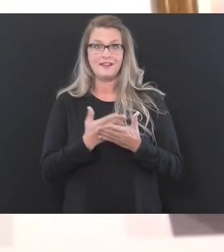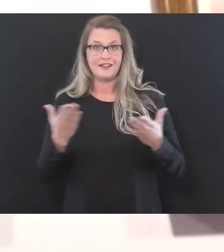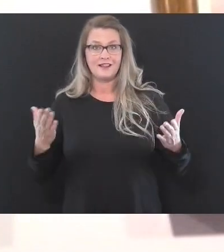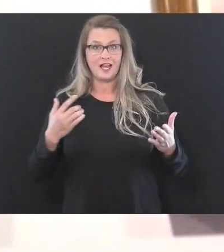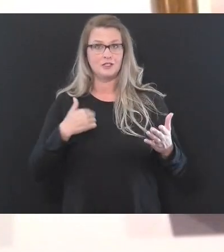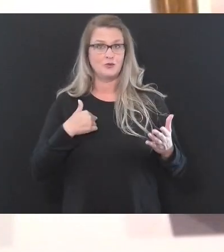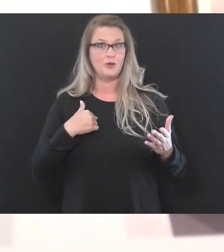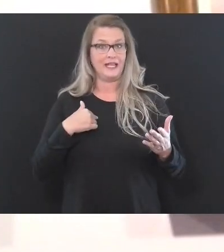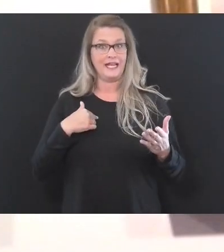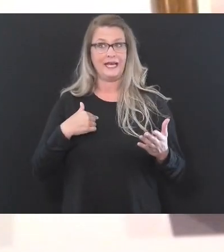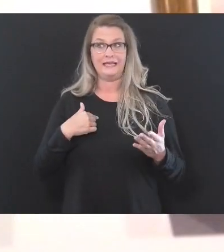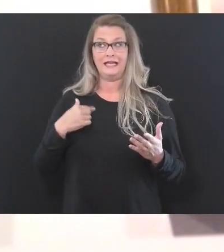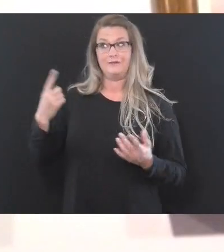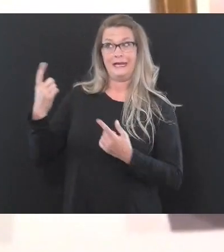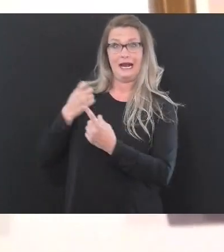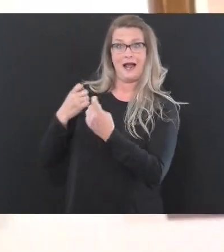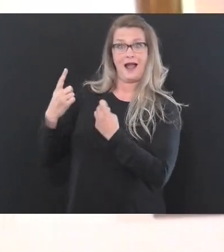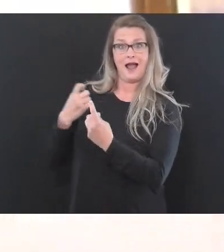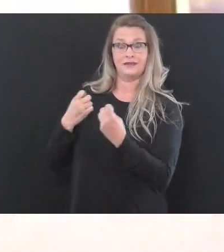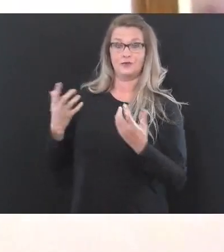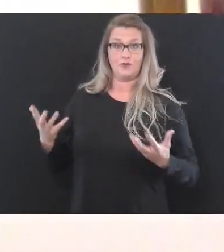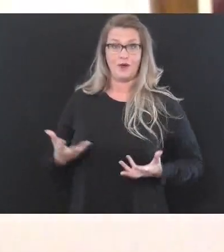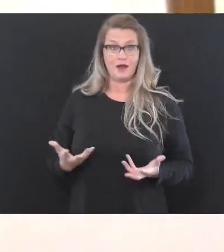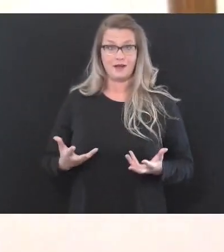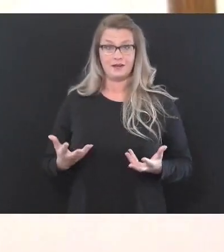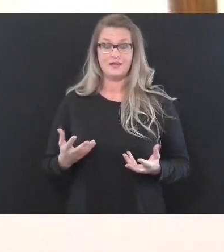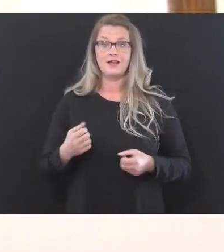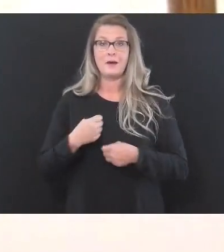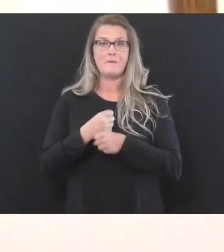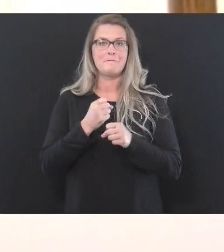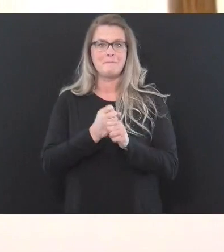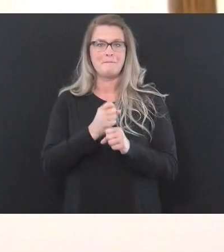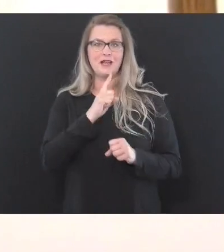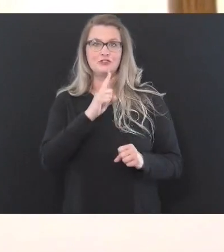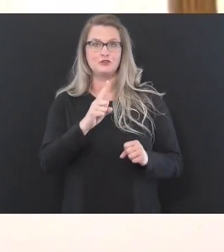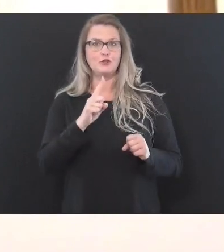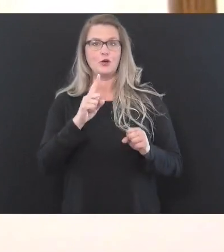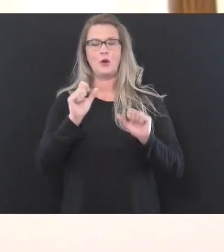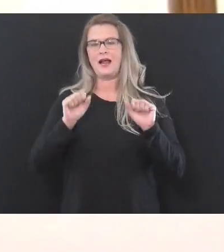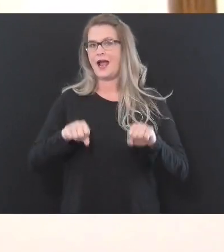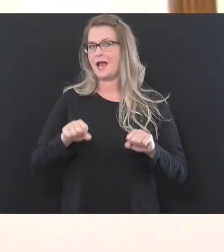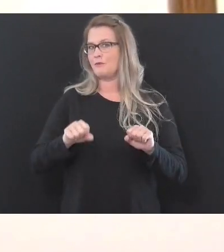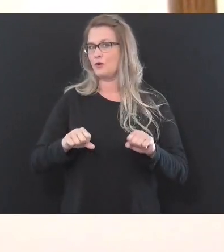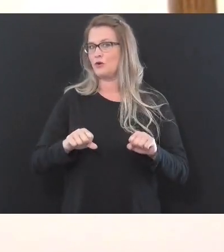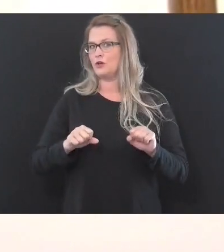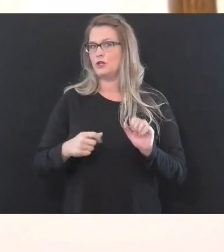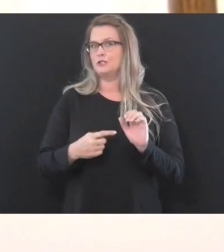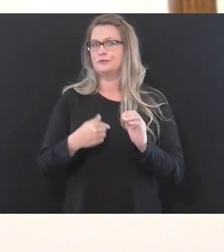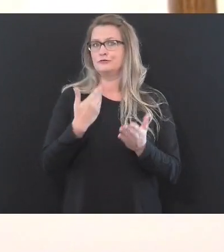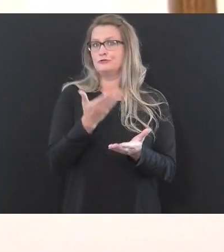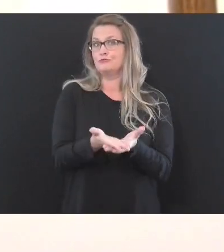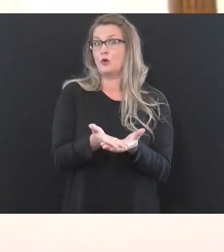asked repeatedly is to make sure that we are able to show the data on not